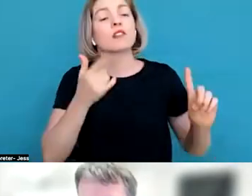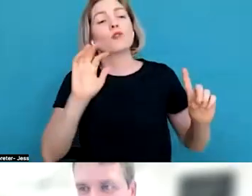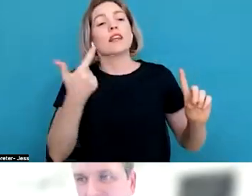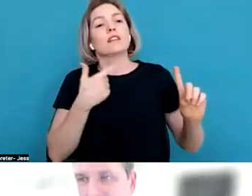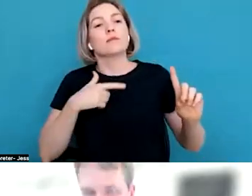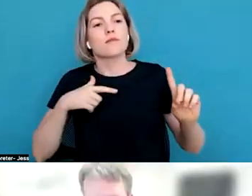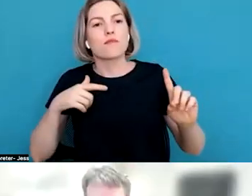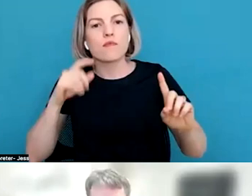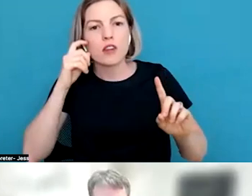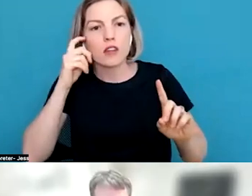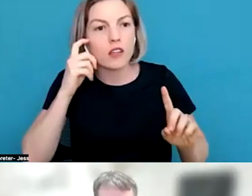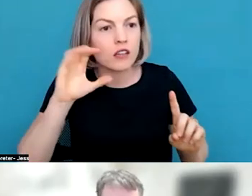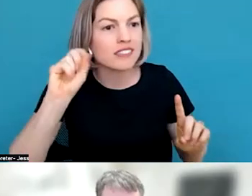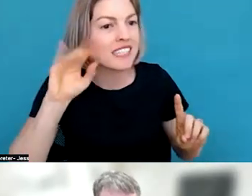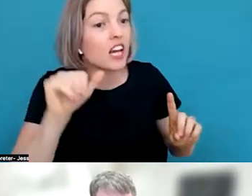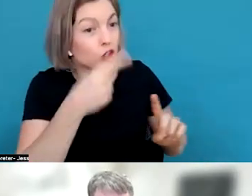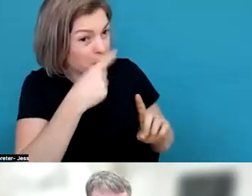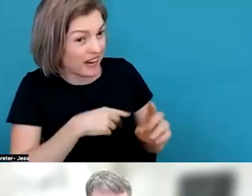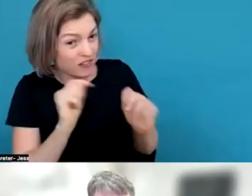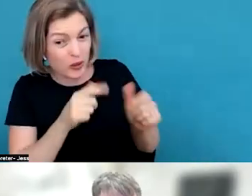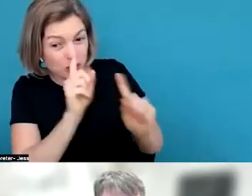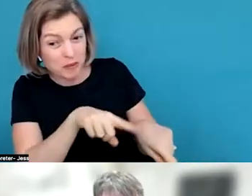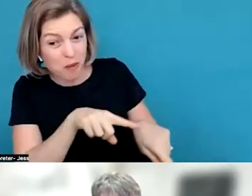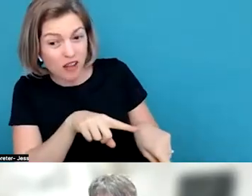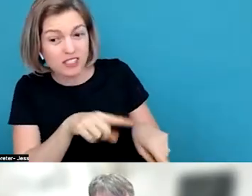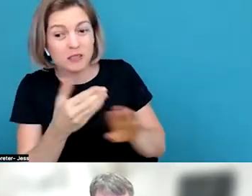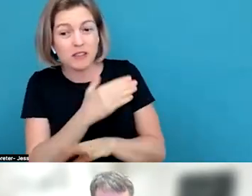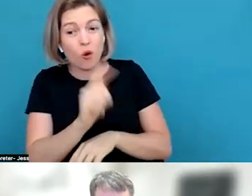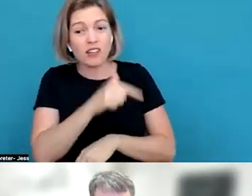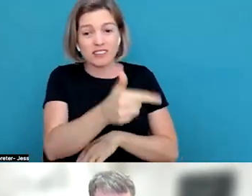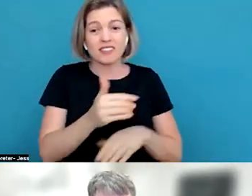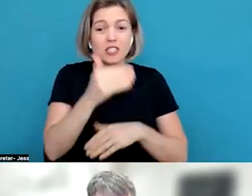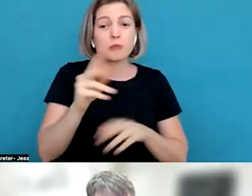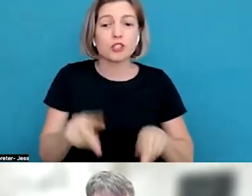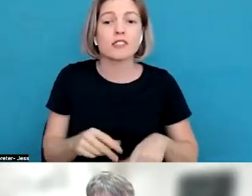would it be okay to just have a quick response there before going to the next one?